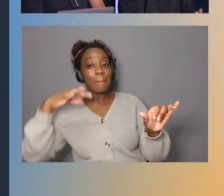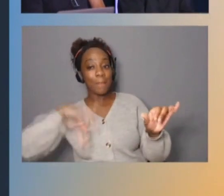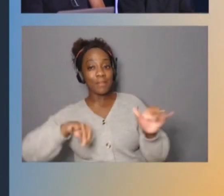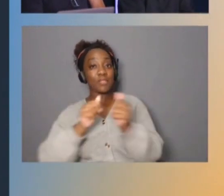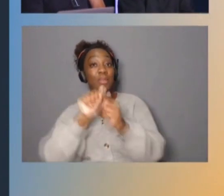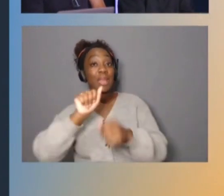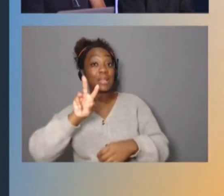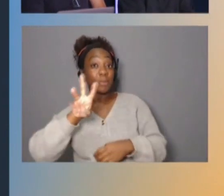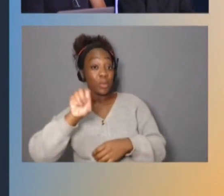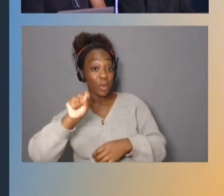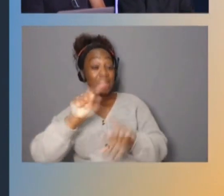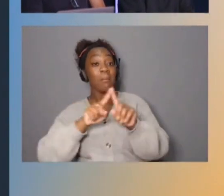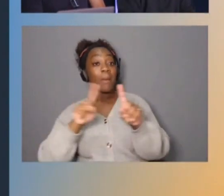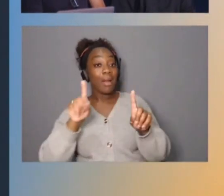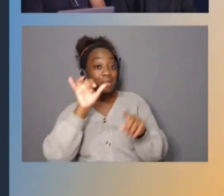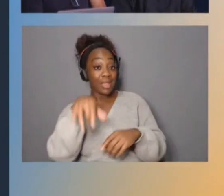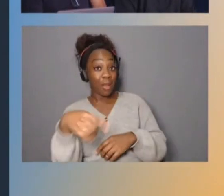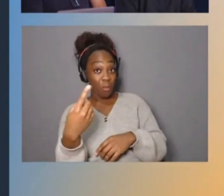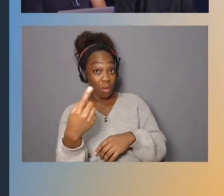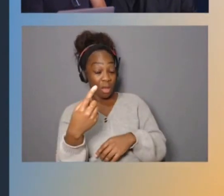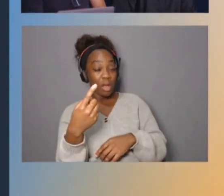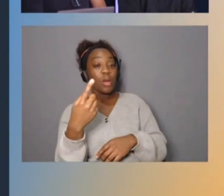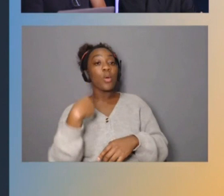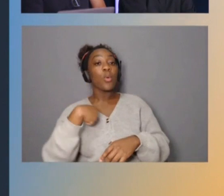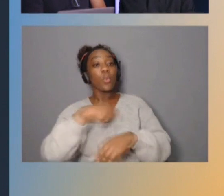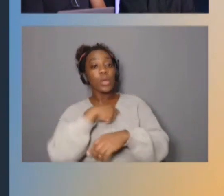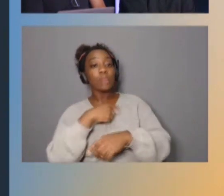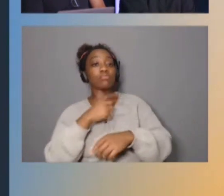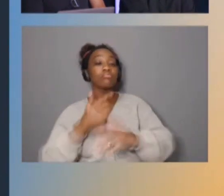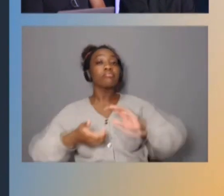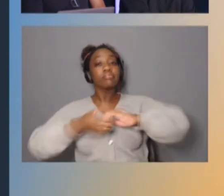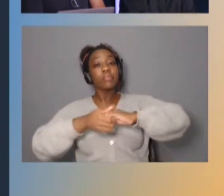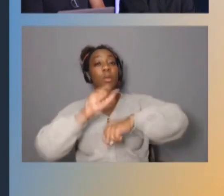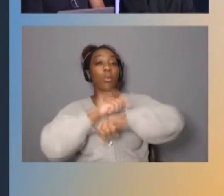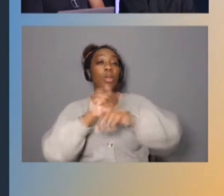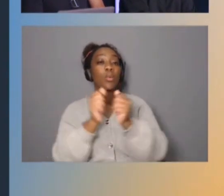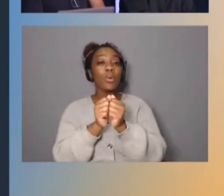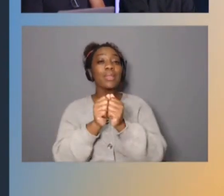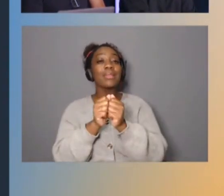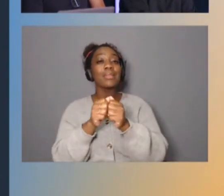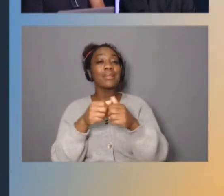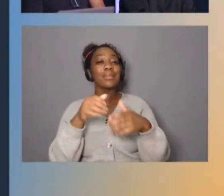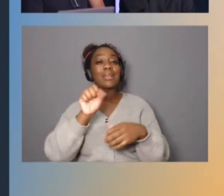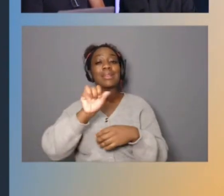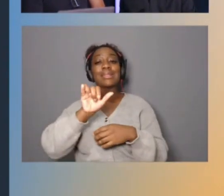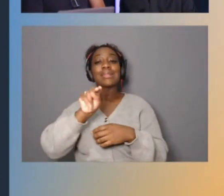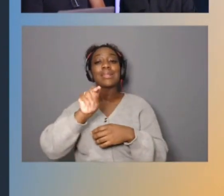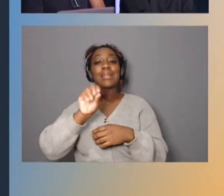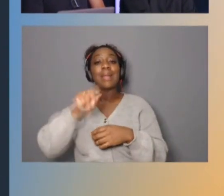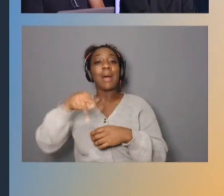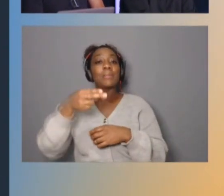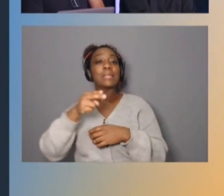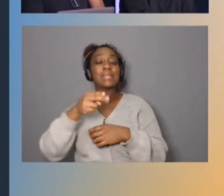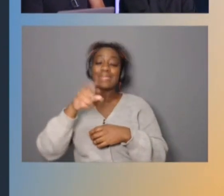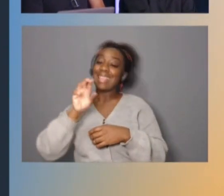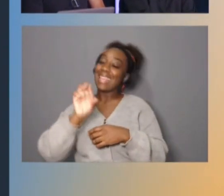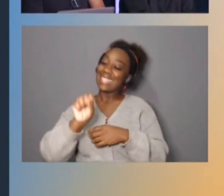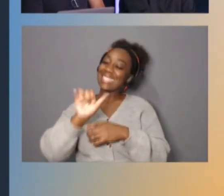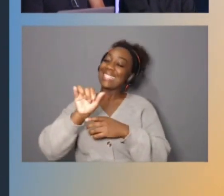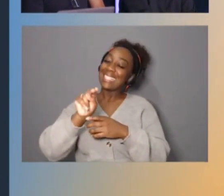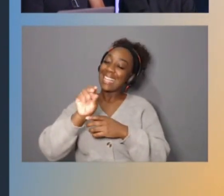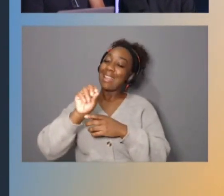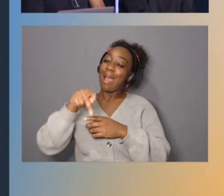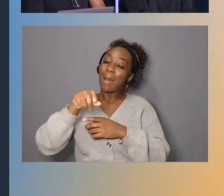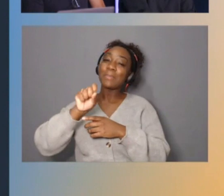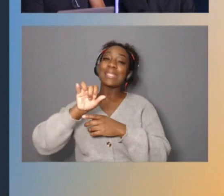exercise, this one, we worked with Synopsys, with their application called Proteus OPC, right? And we picked a realistic design, right?